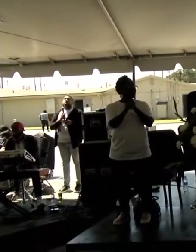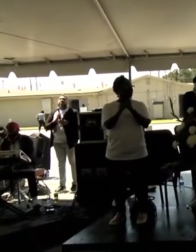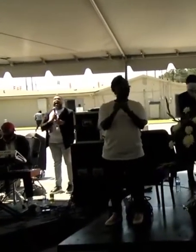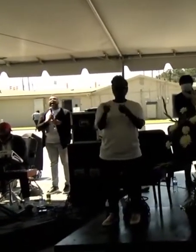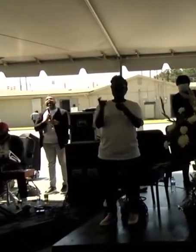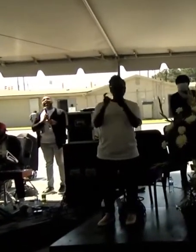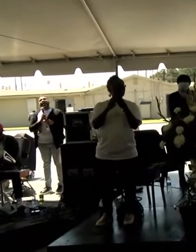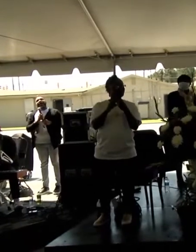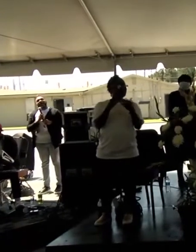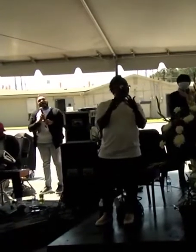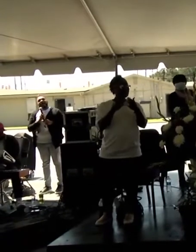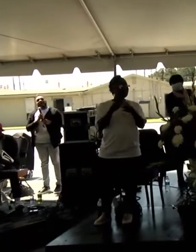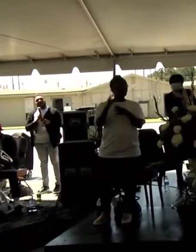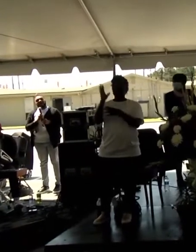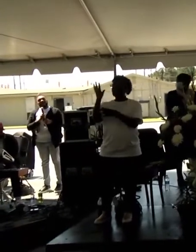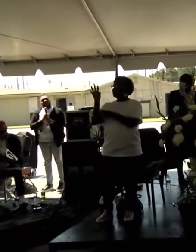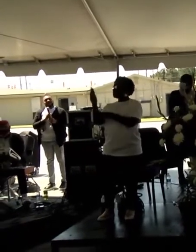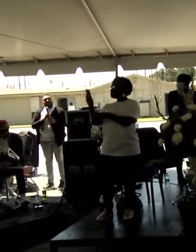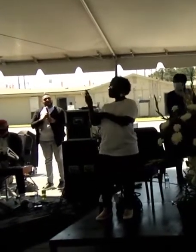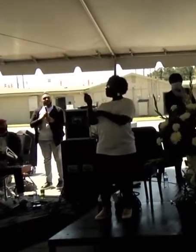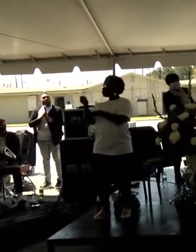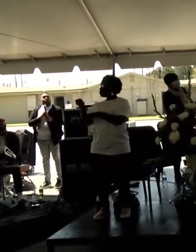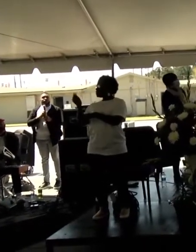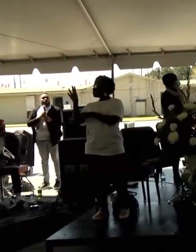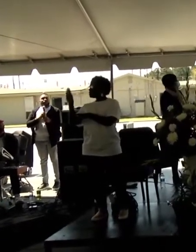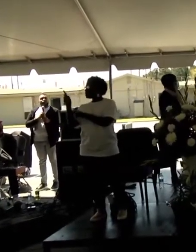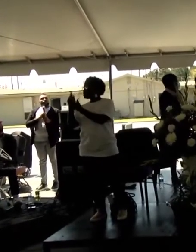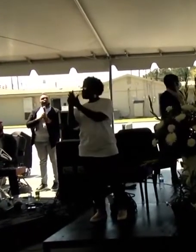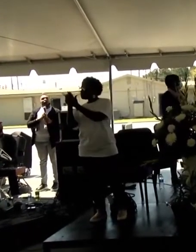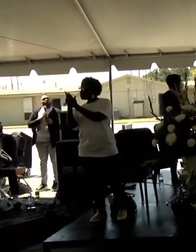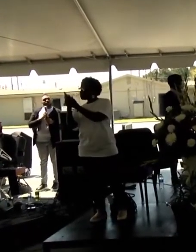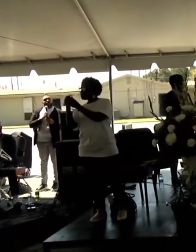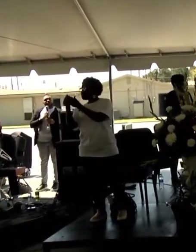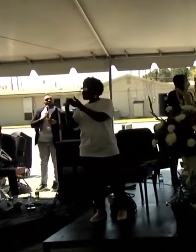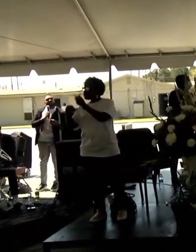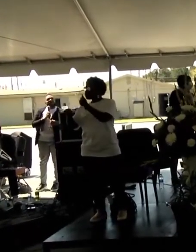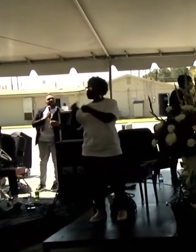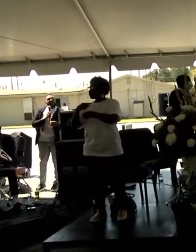give us about 6.6 minutes and we gone.